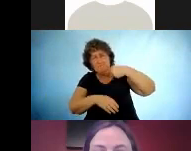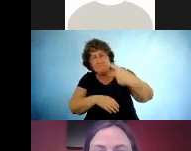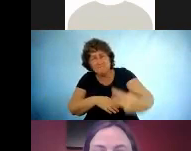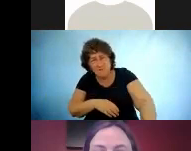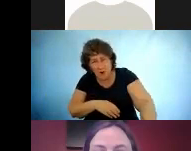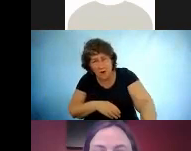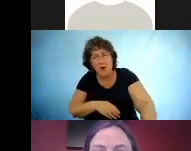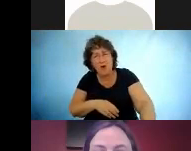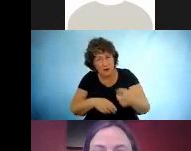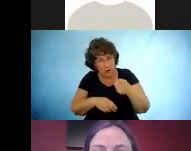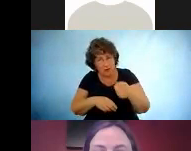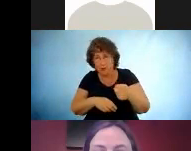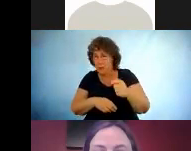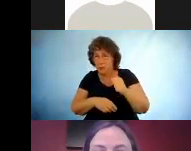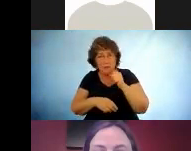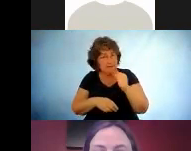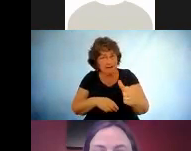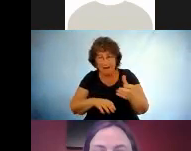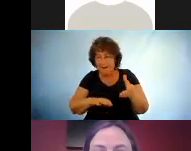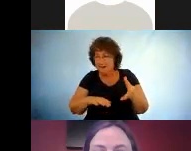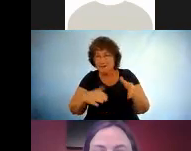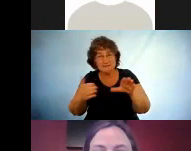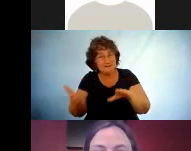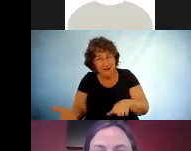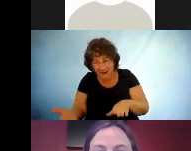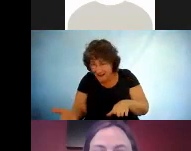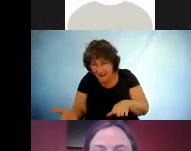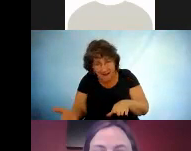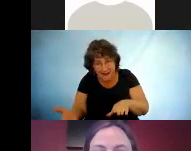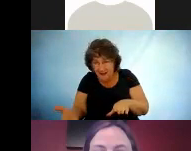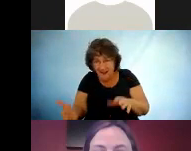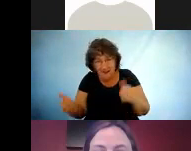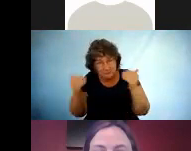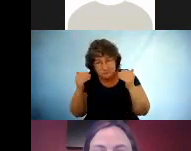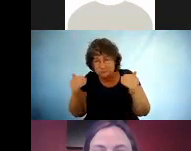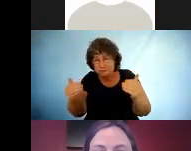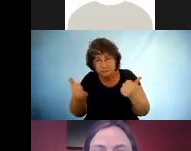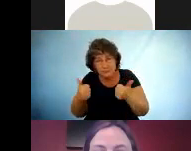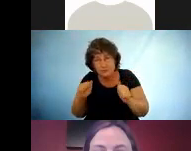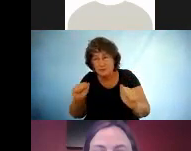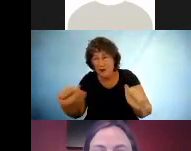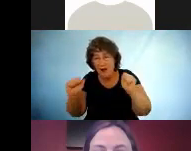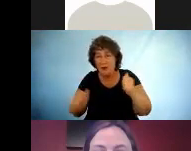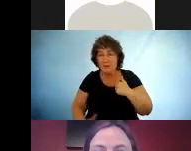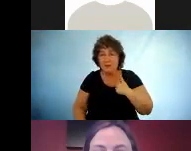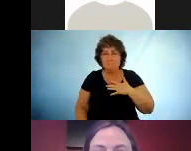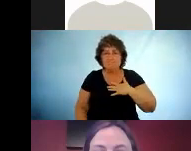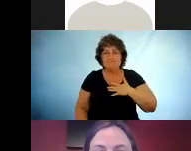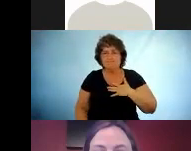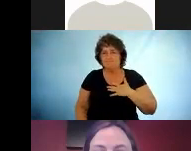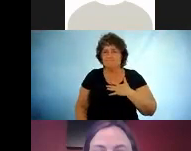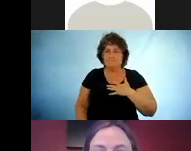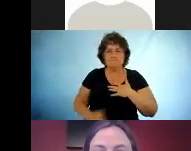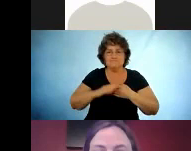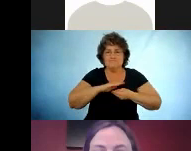You most likely won't die. Then a strange courage took hold, swept right over me. I grabbed